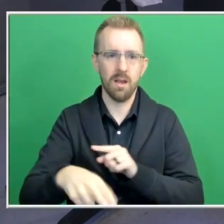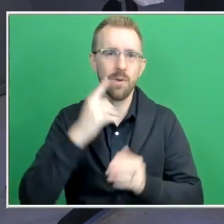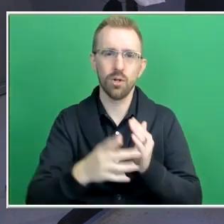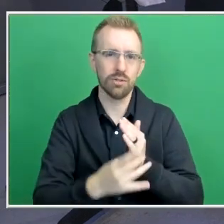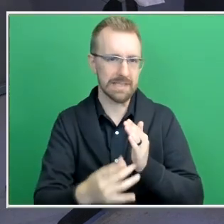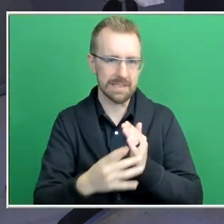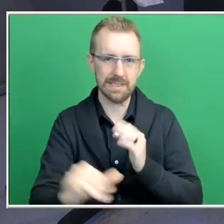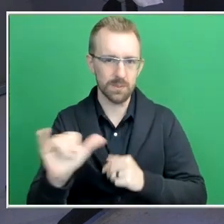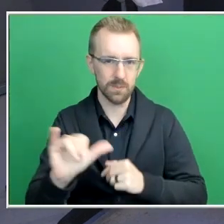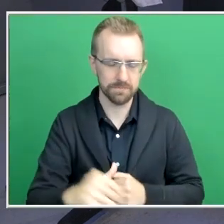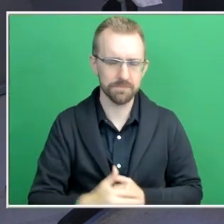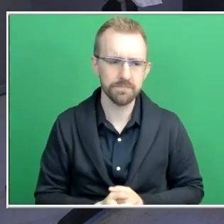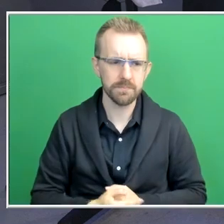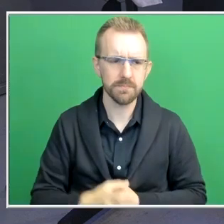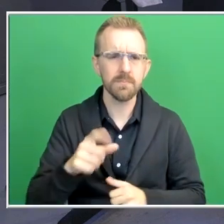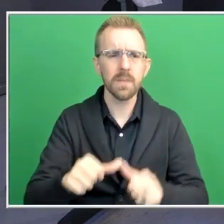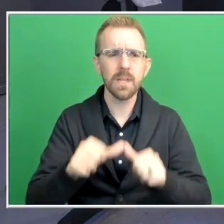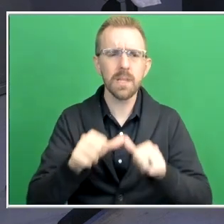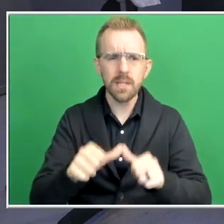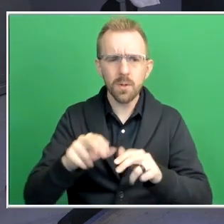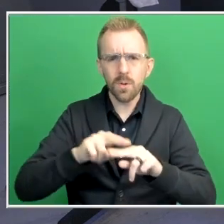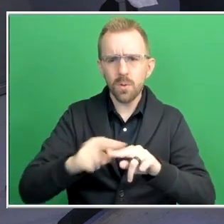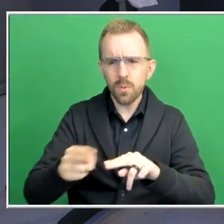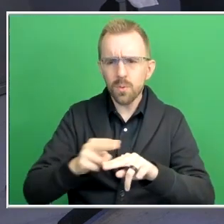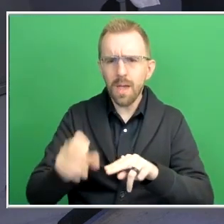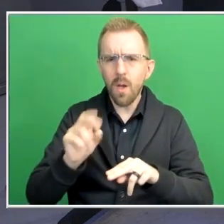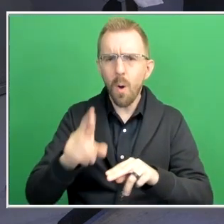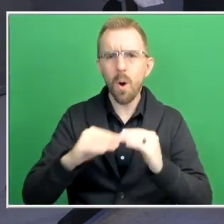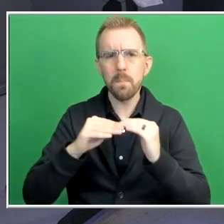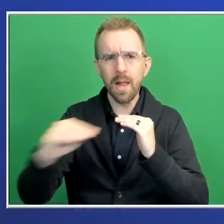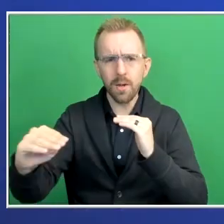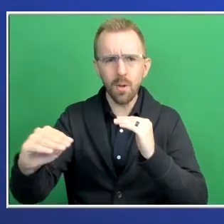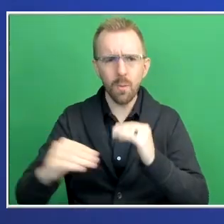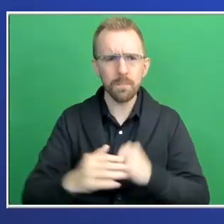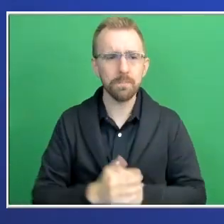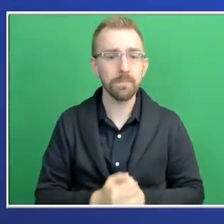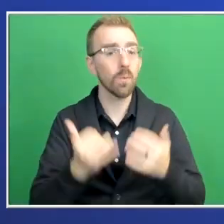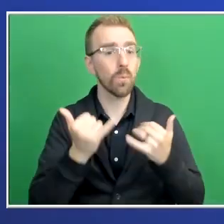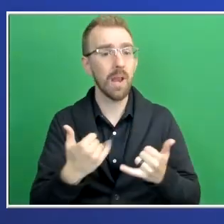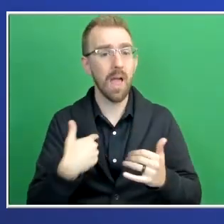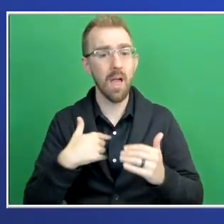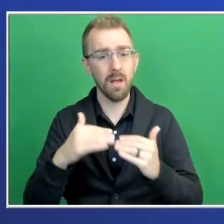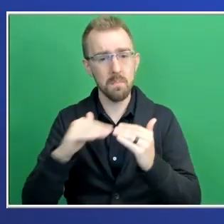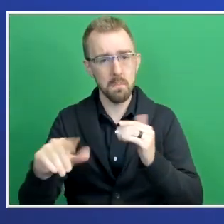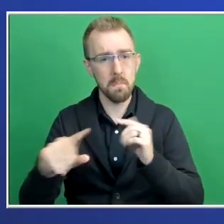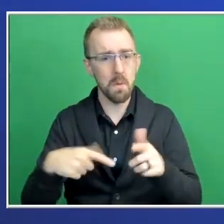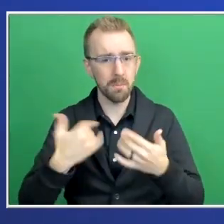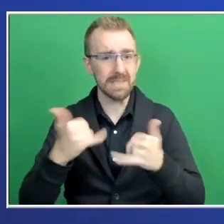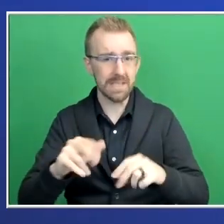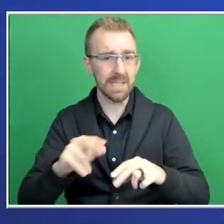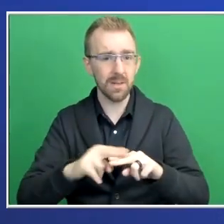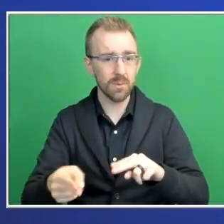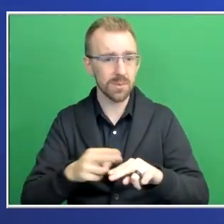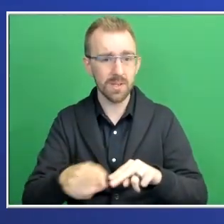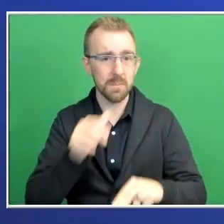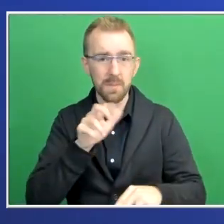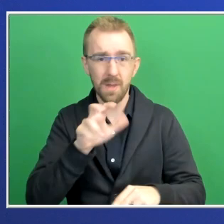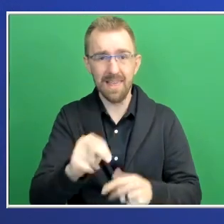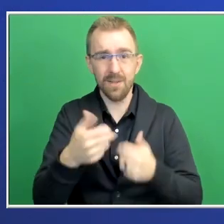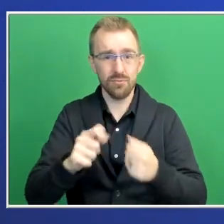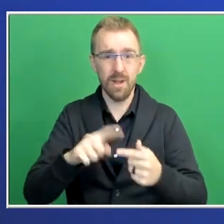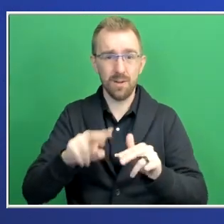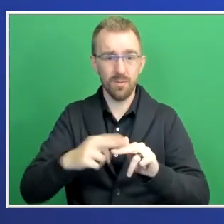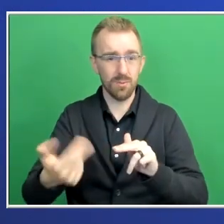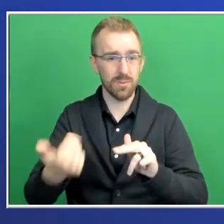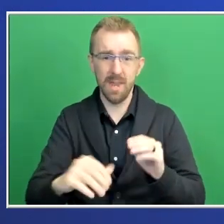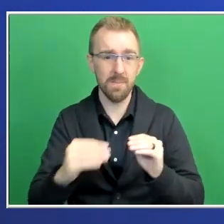you continuing to lose weight, or have you kind of hit a plateau? Right now, I'm at a plateau, but I'm still losing it. I'm not even trying to lose it no more because I'm